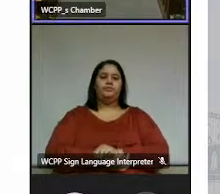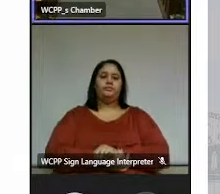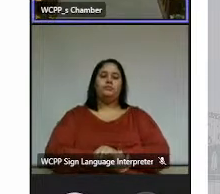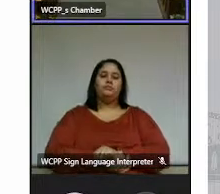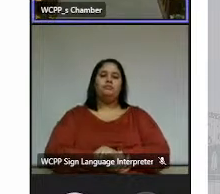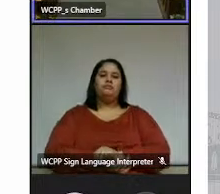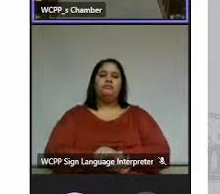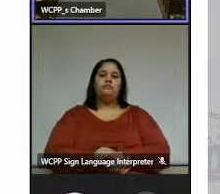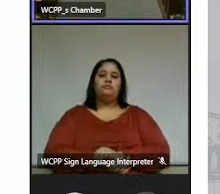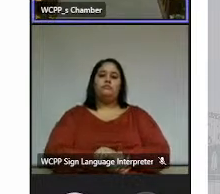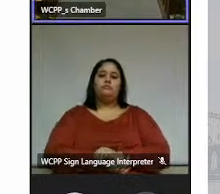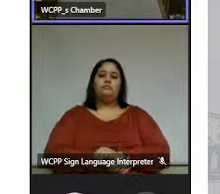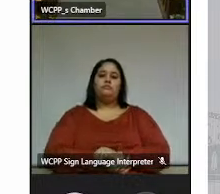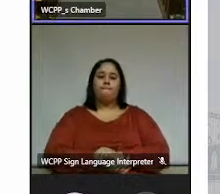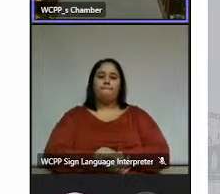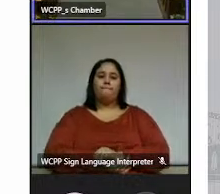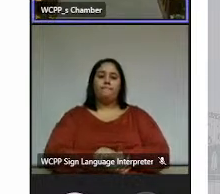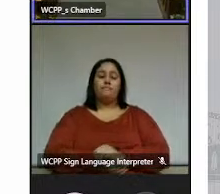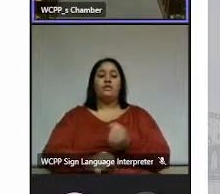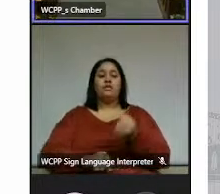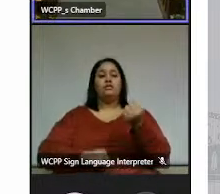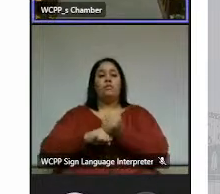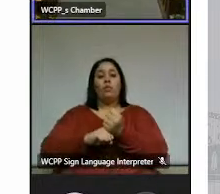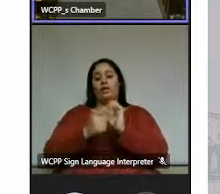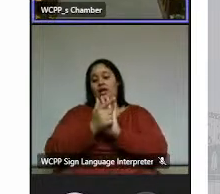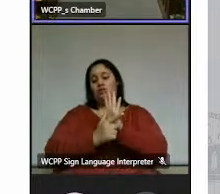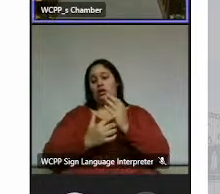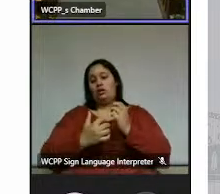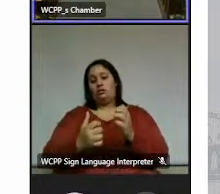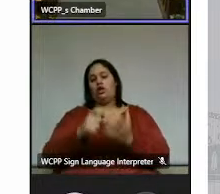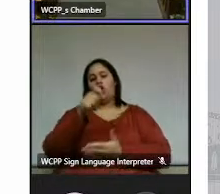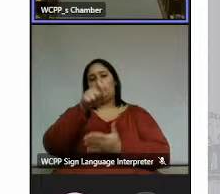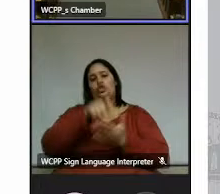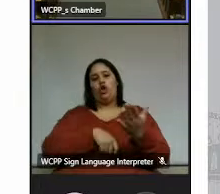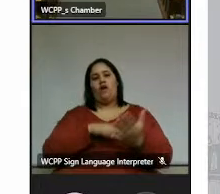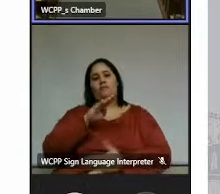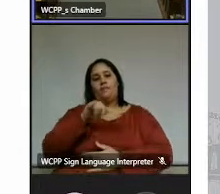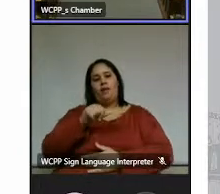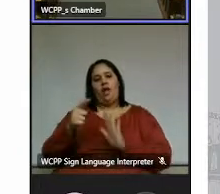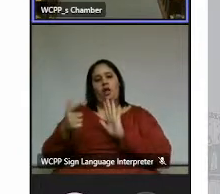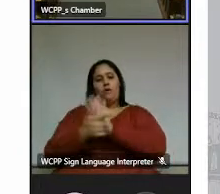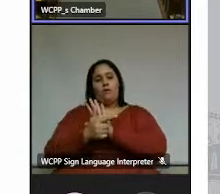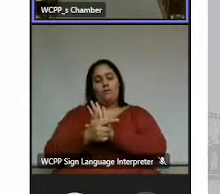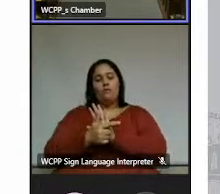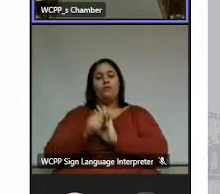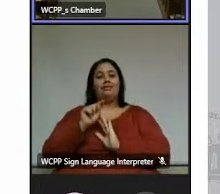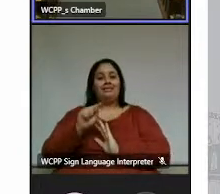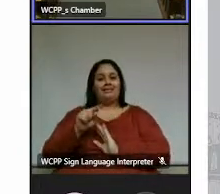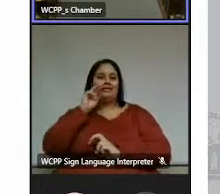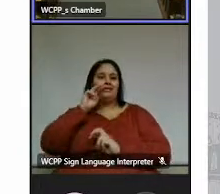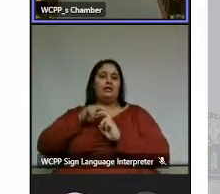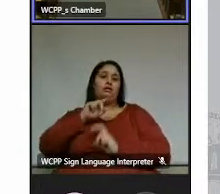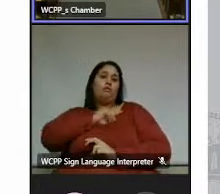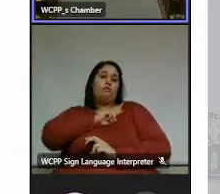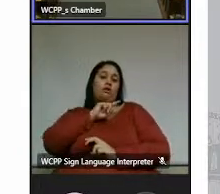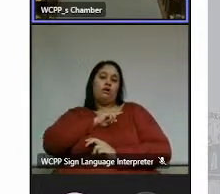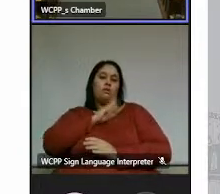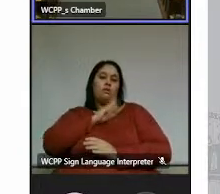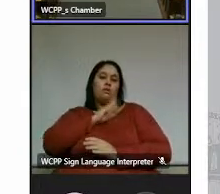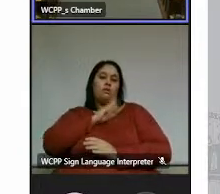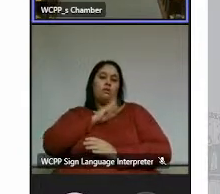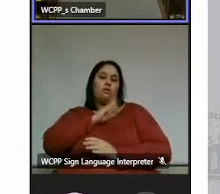The other supporting legislation would be draft standard bylaws. This is needed to ensure and